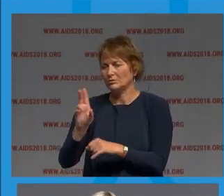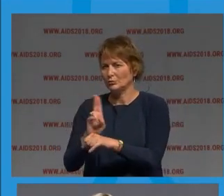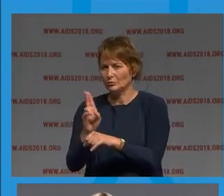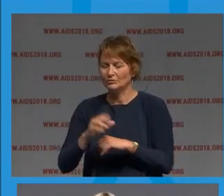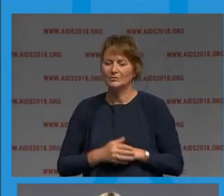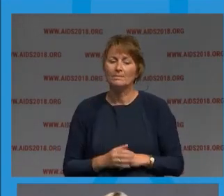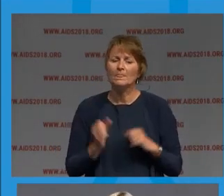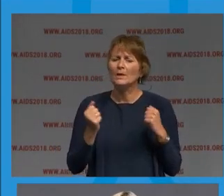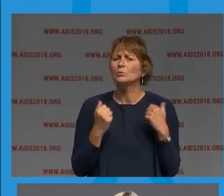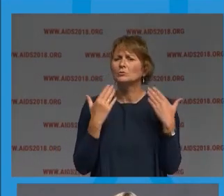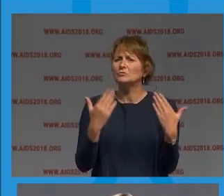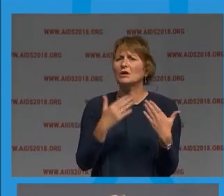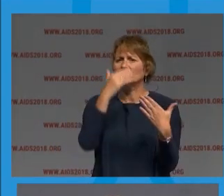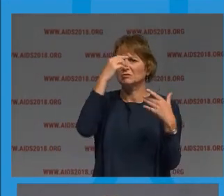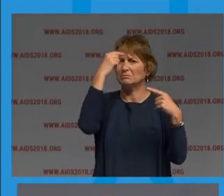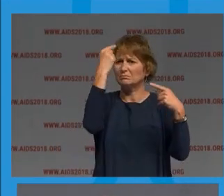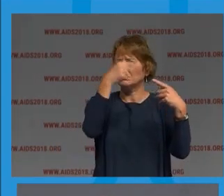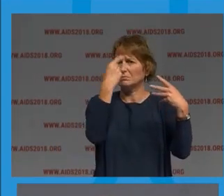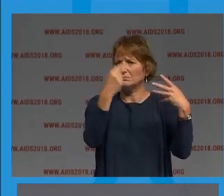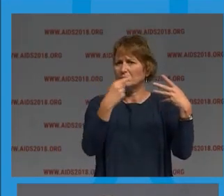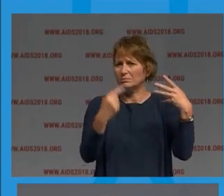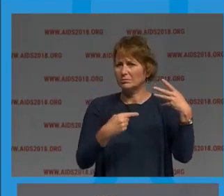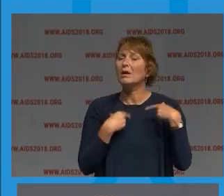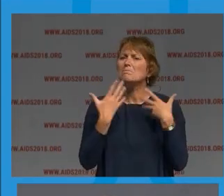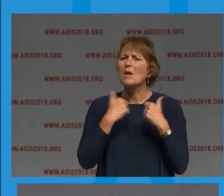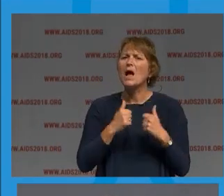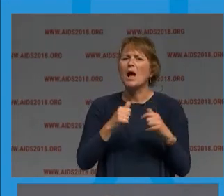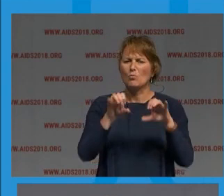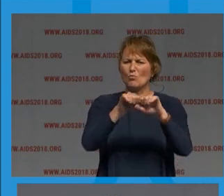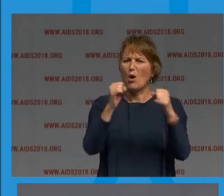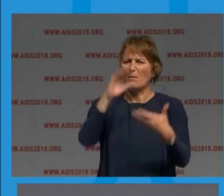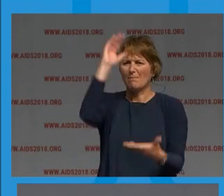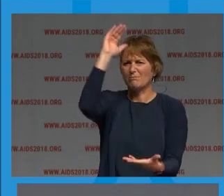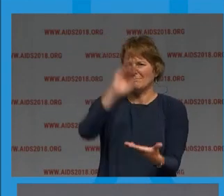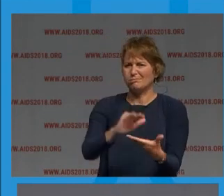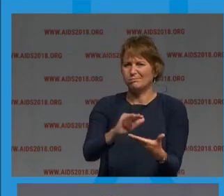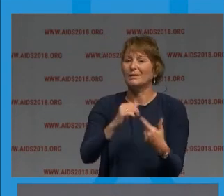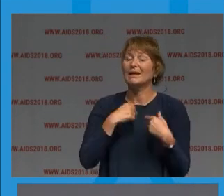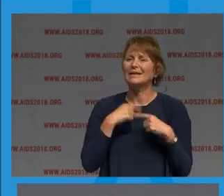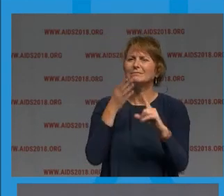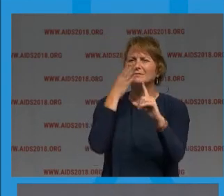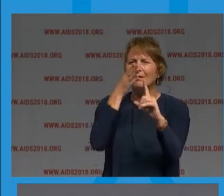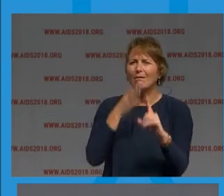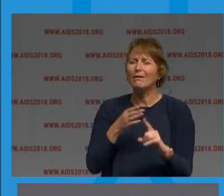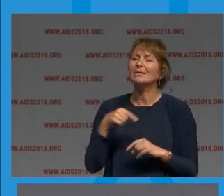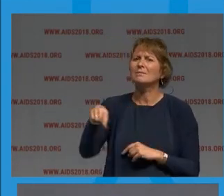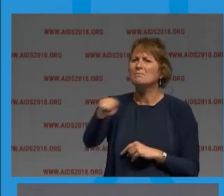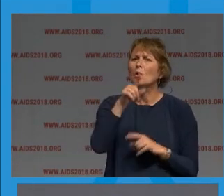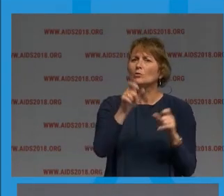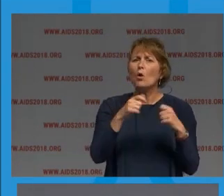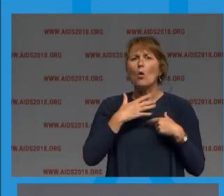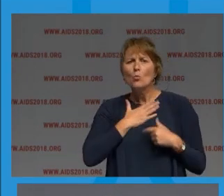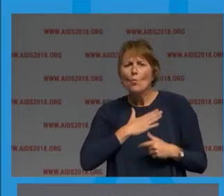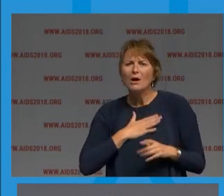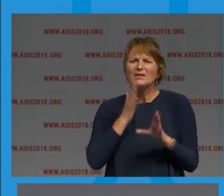of effective harm reduction intervention targeting those who use of new psychoactive